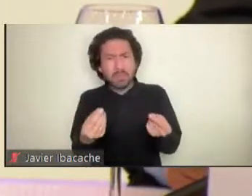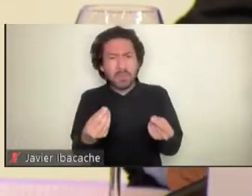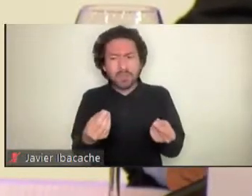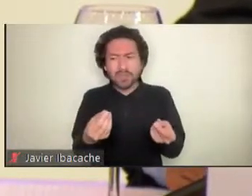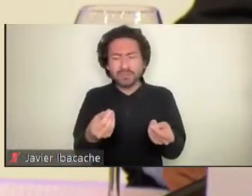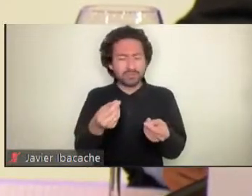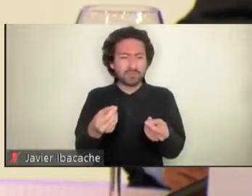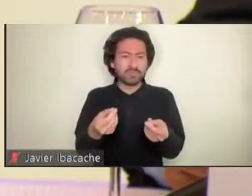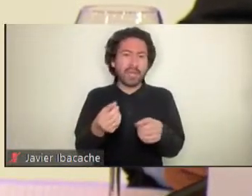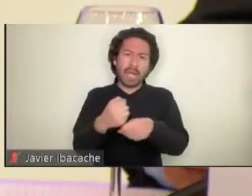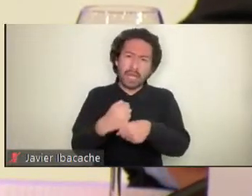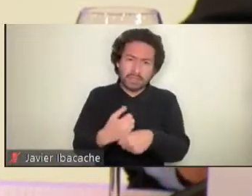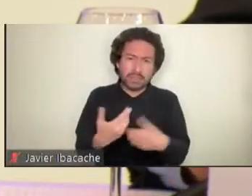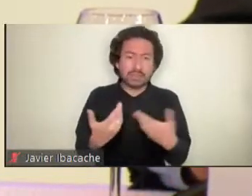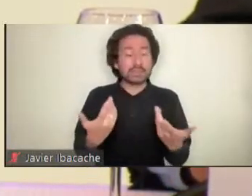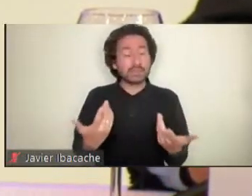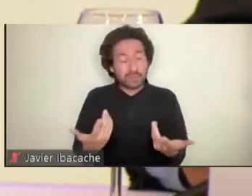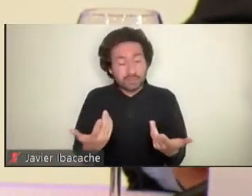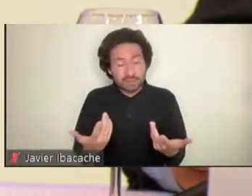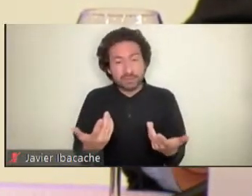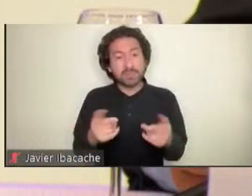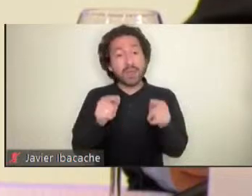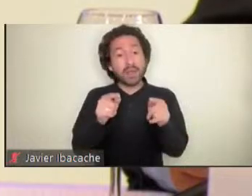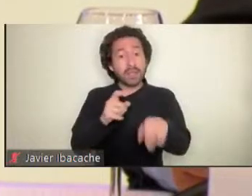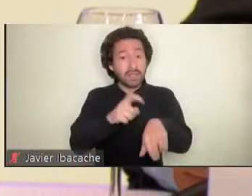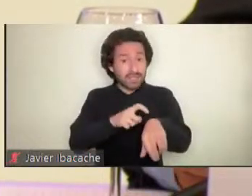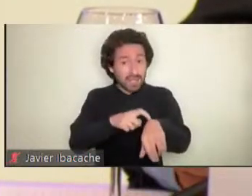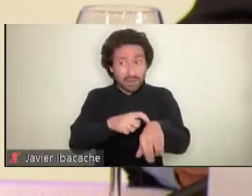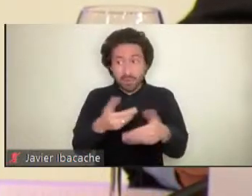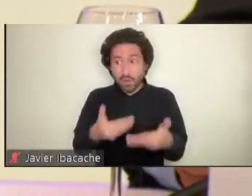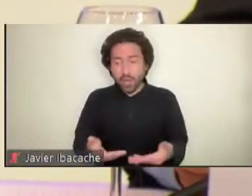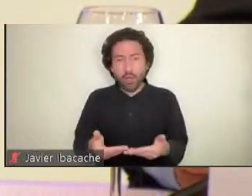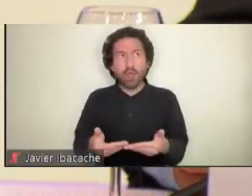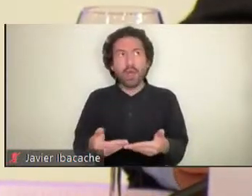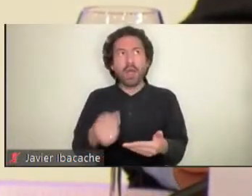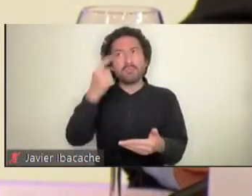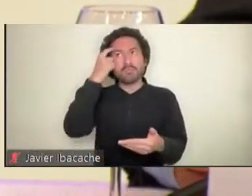much. So these events are a good moment to